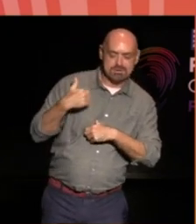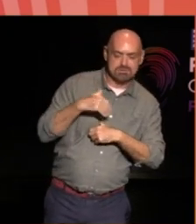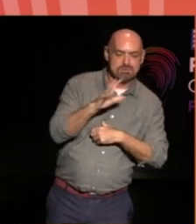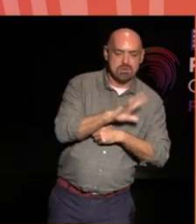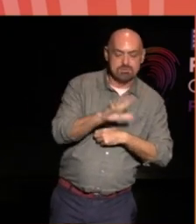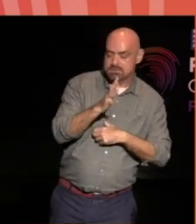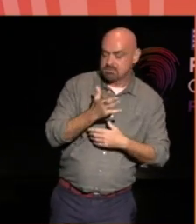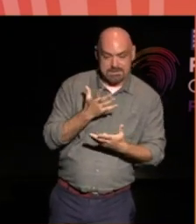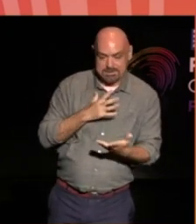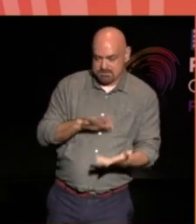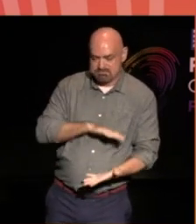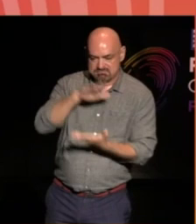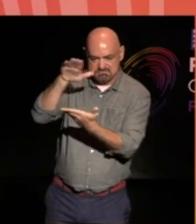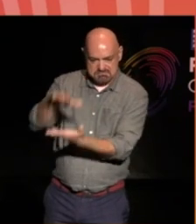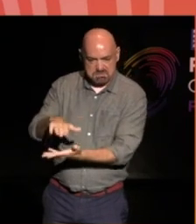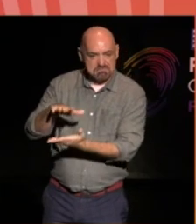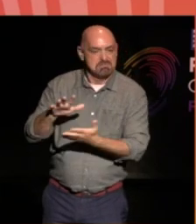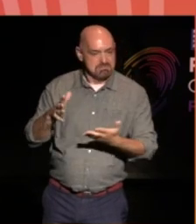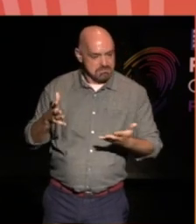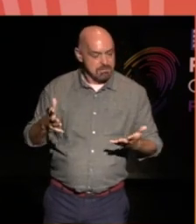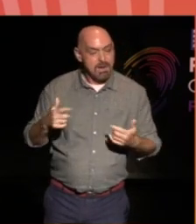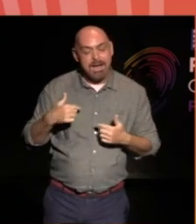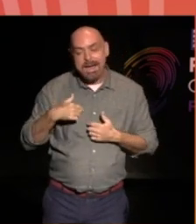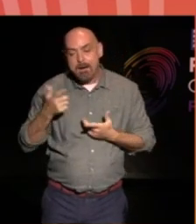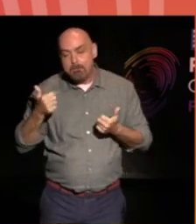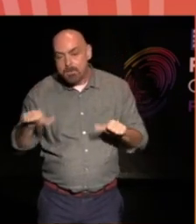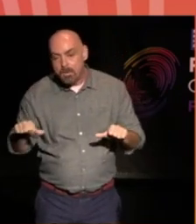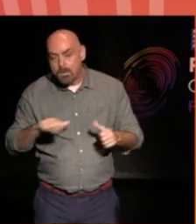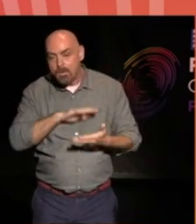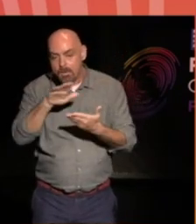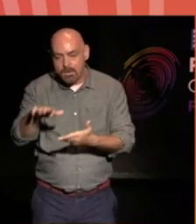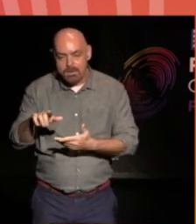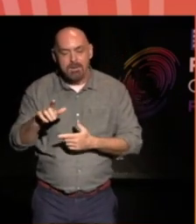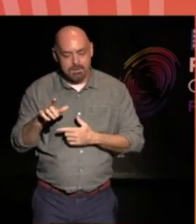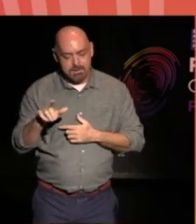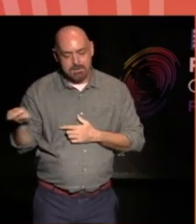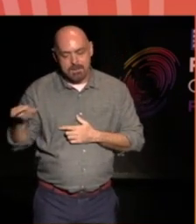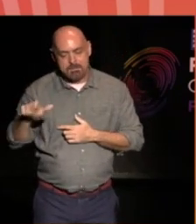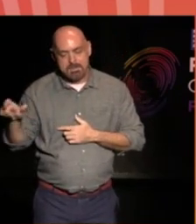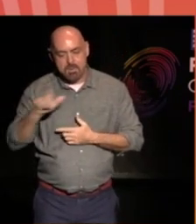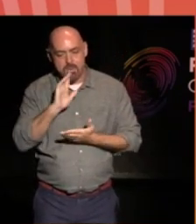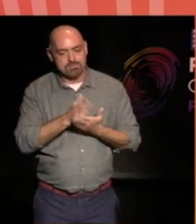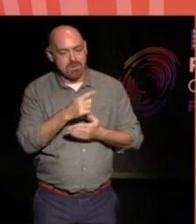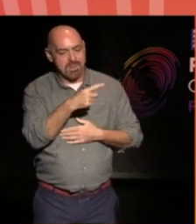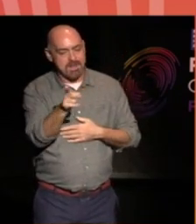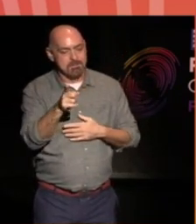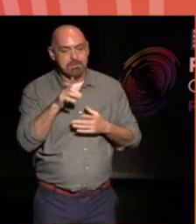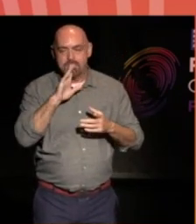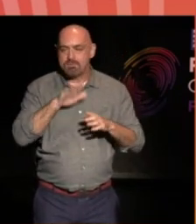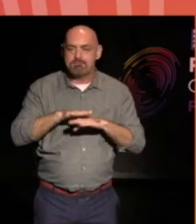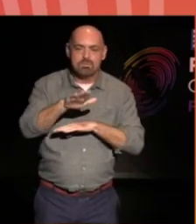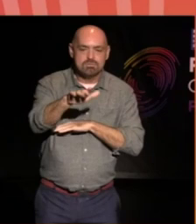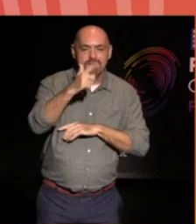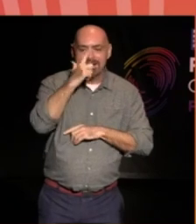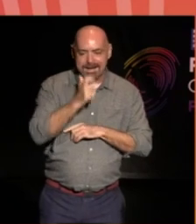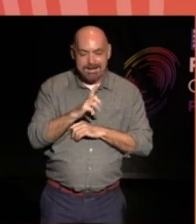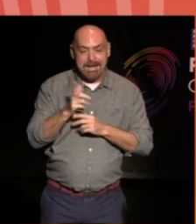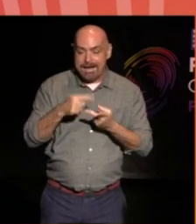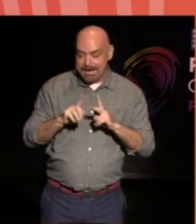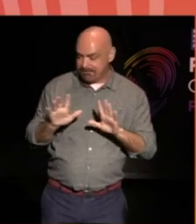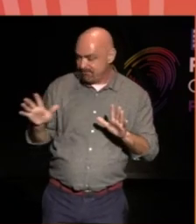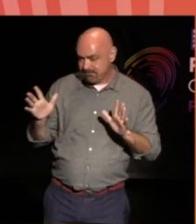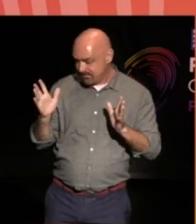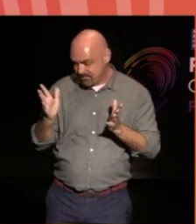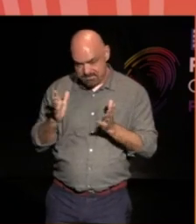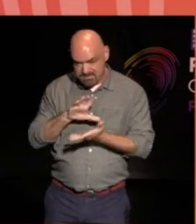something on the table. And if they do, I think people will be prepared to trust that there is a way forward. If they don't, I think it will be a breach